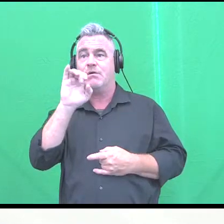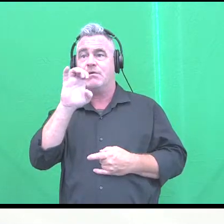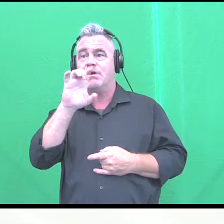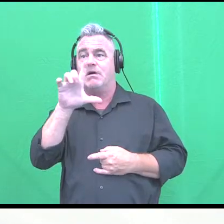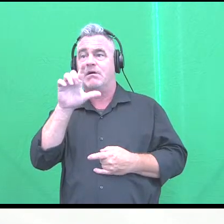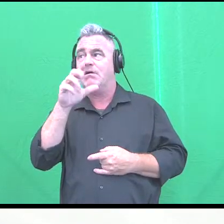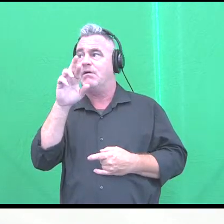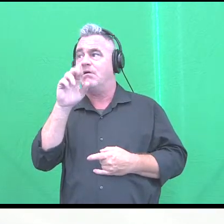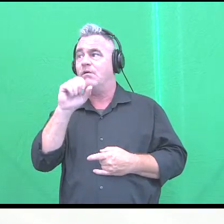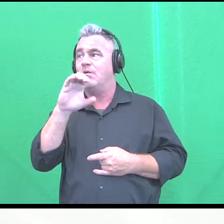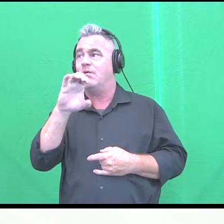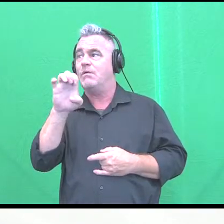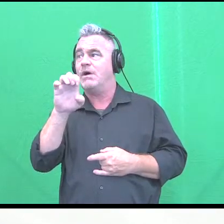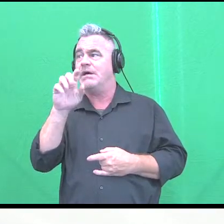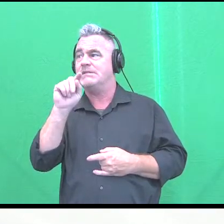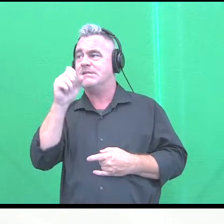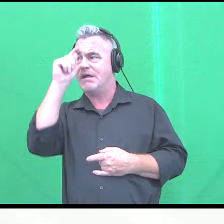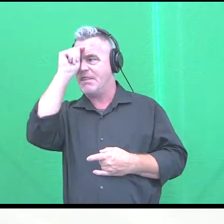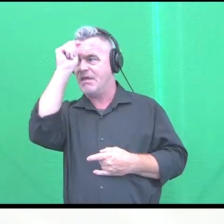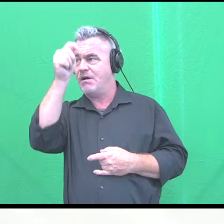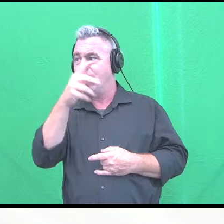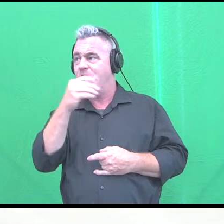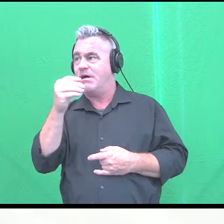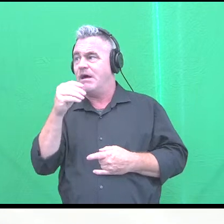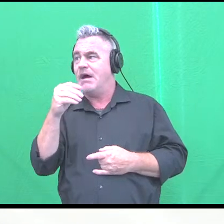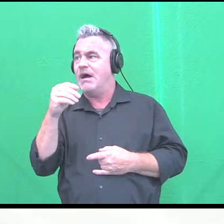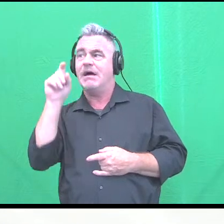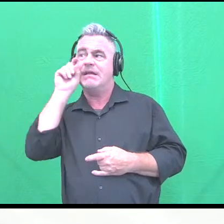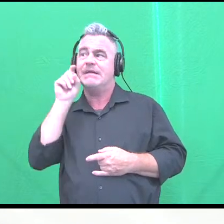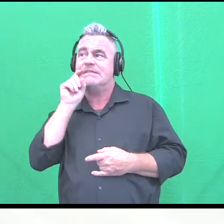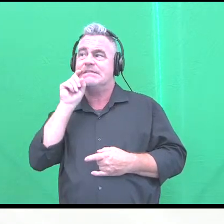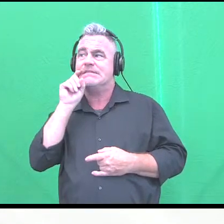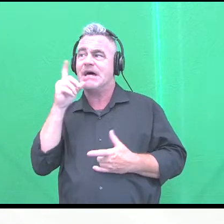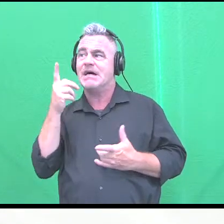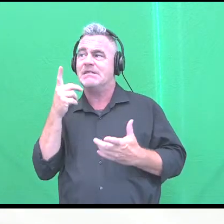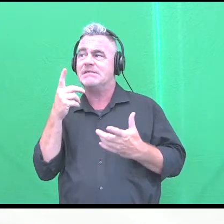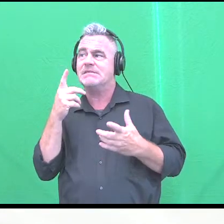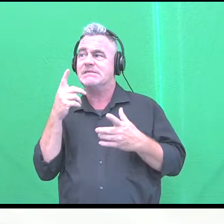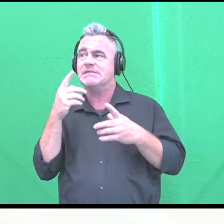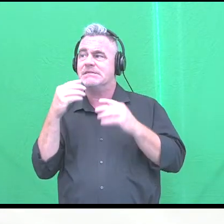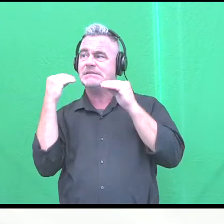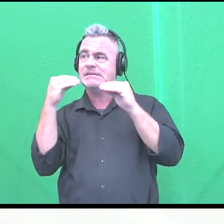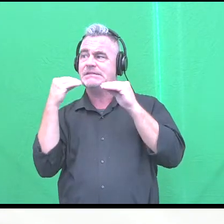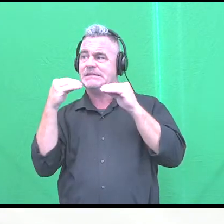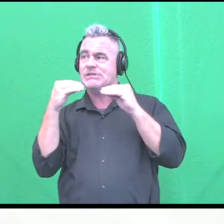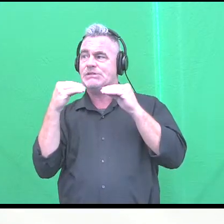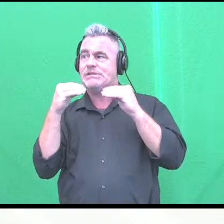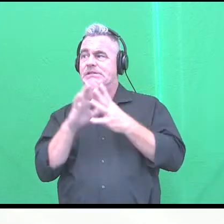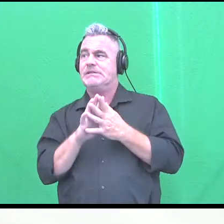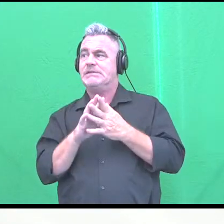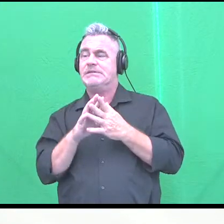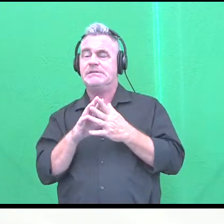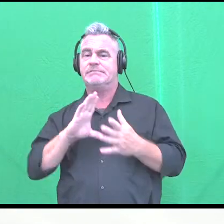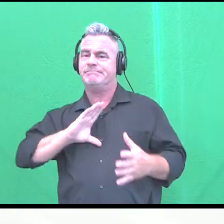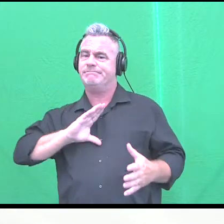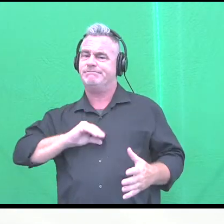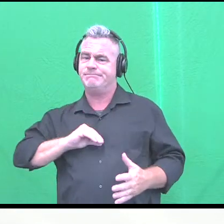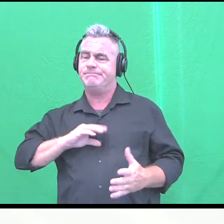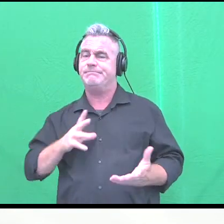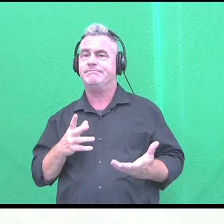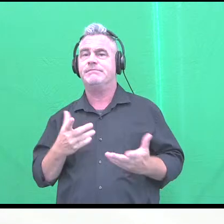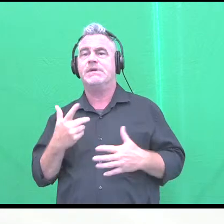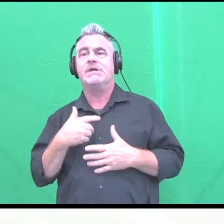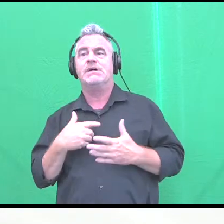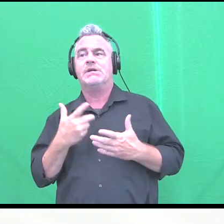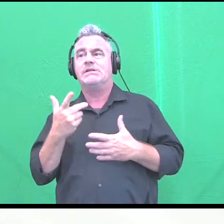education, and also sexual education indoctrination. It's very disheartening that children as young